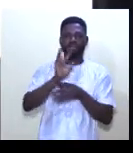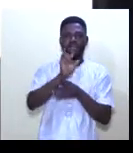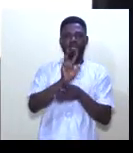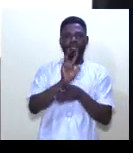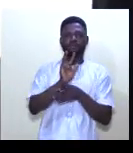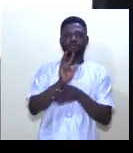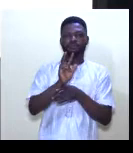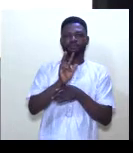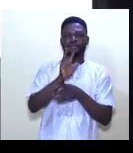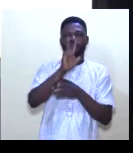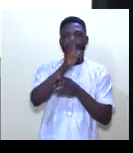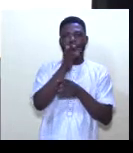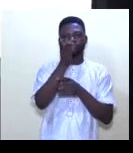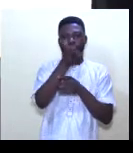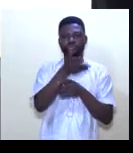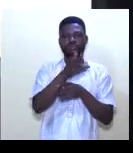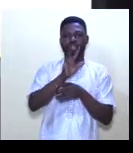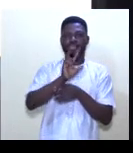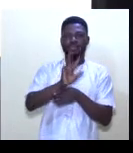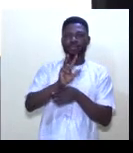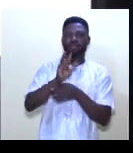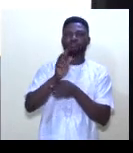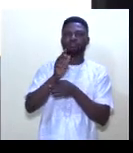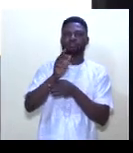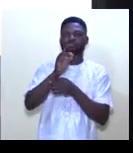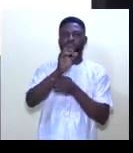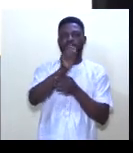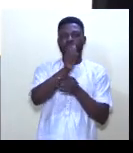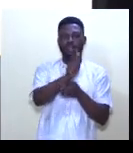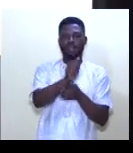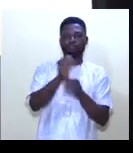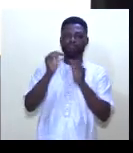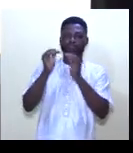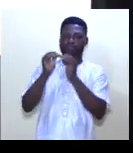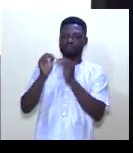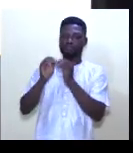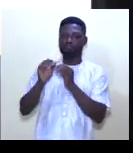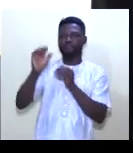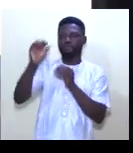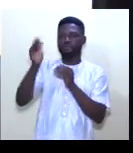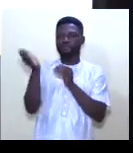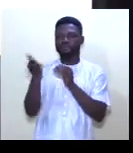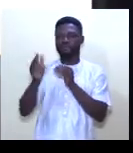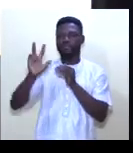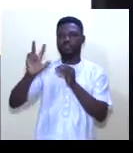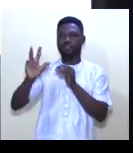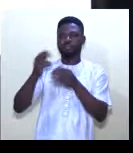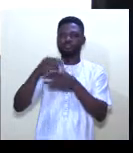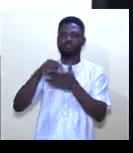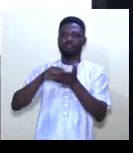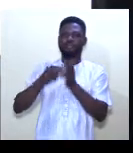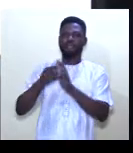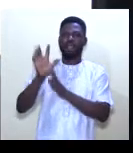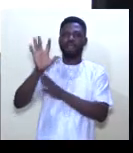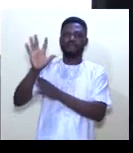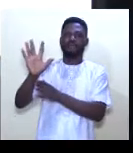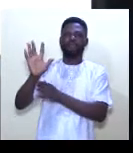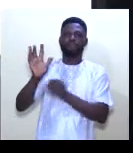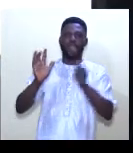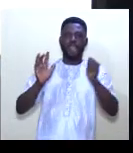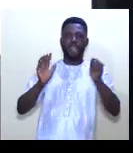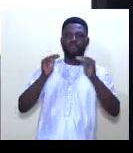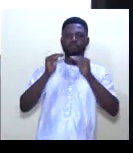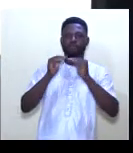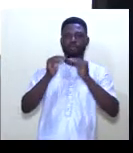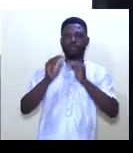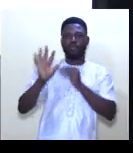this 3. And 3 cancels 3. 3 goes here 1. 3 goes here 5. So you have a here and you have 5 there. So